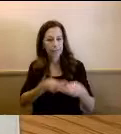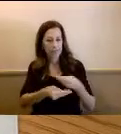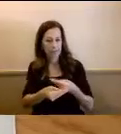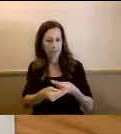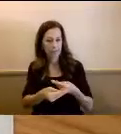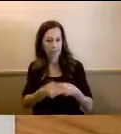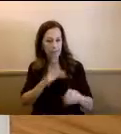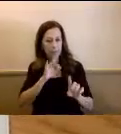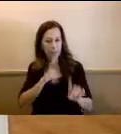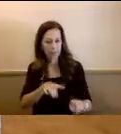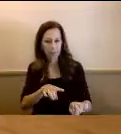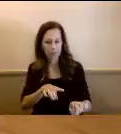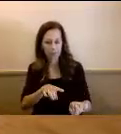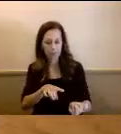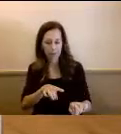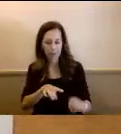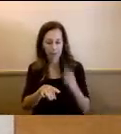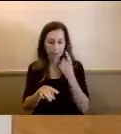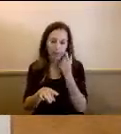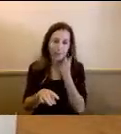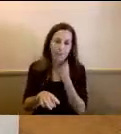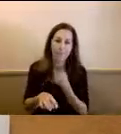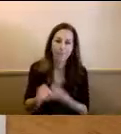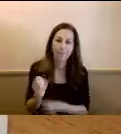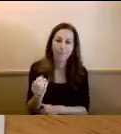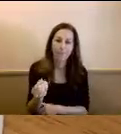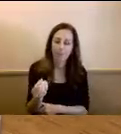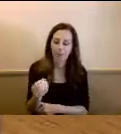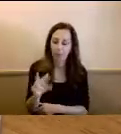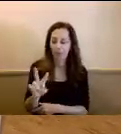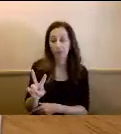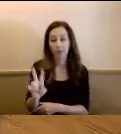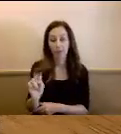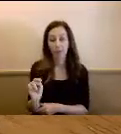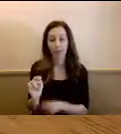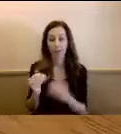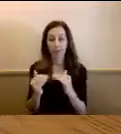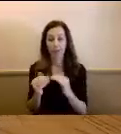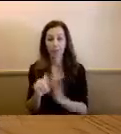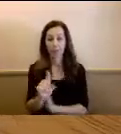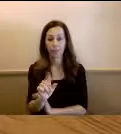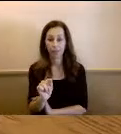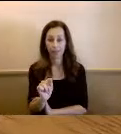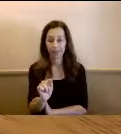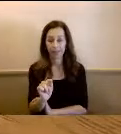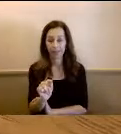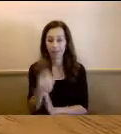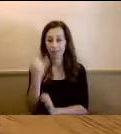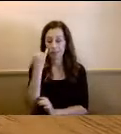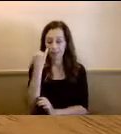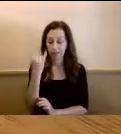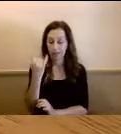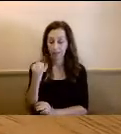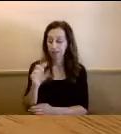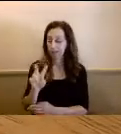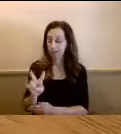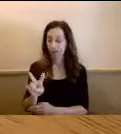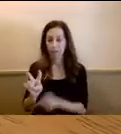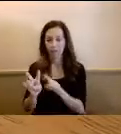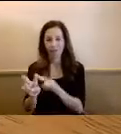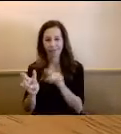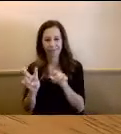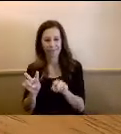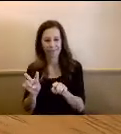to substitute your solution. So we have 2n equals 20. So if I have 2 next